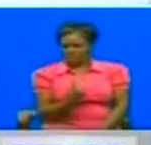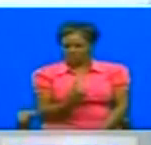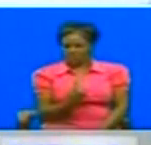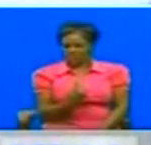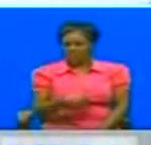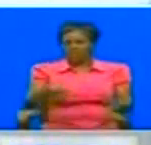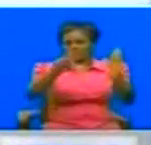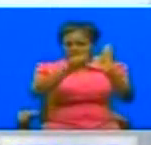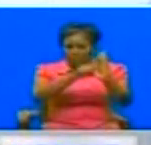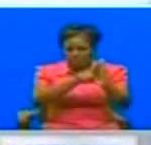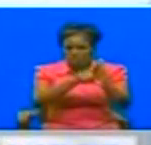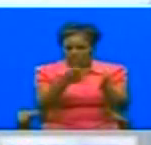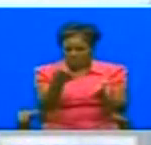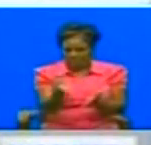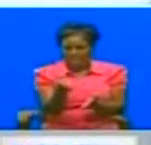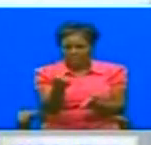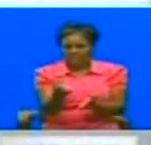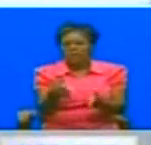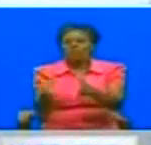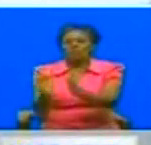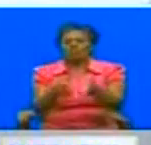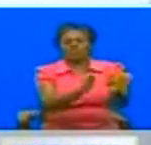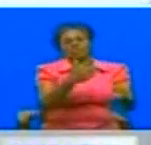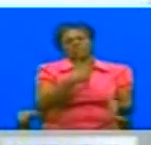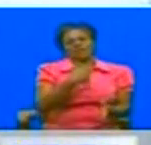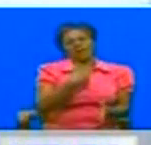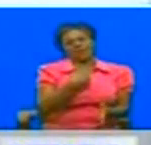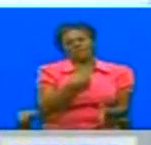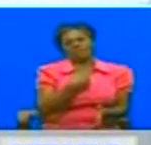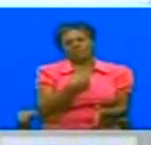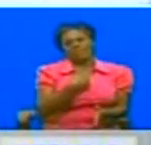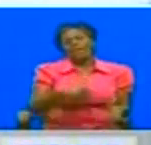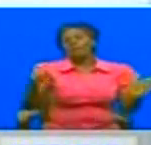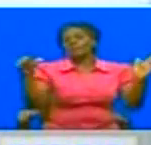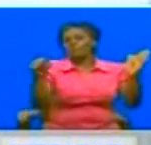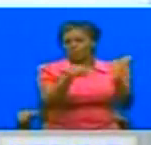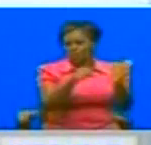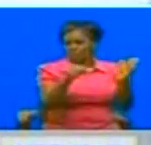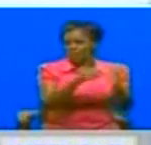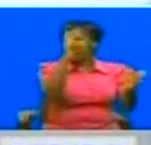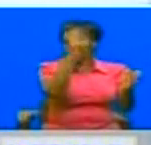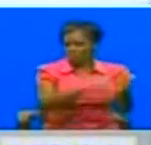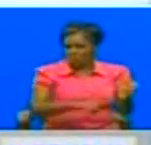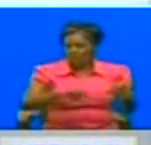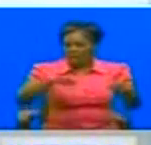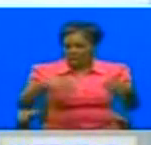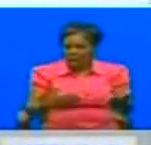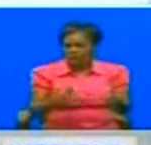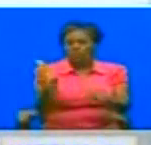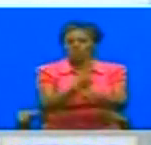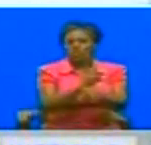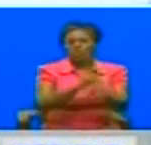framework, the legal framework, has already provided an opportunity for the government to take this forward. The problem is around how we're enforcing the